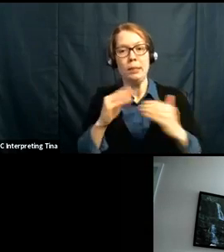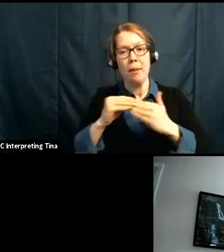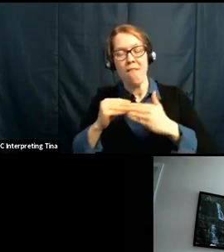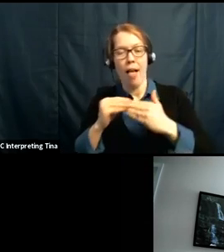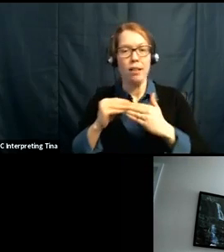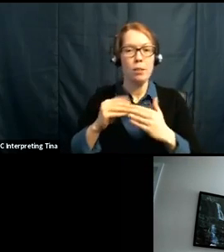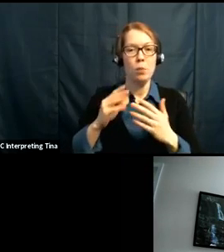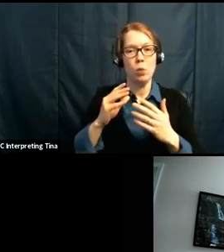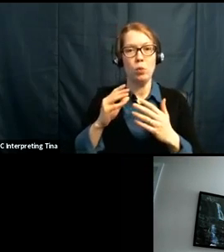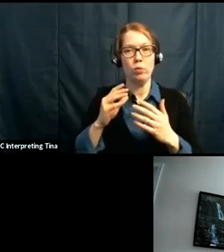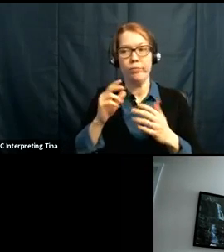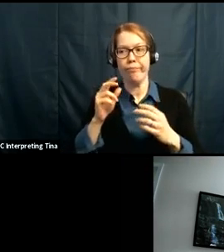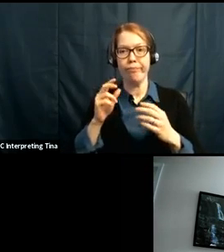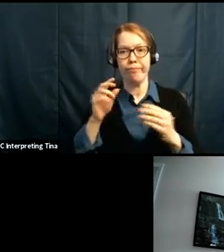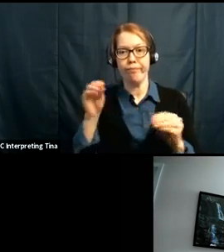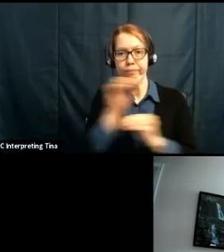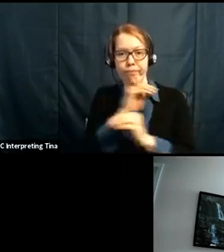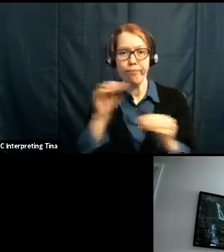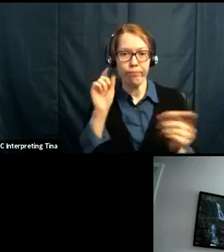has.